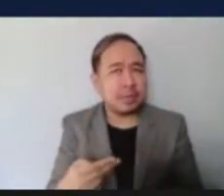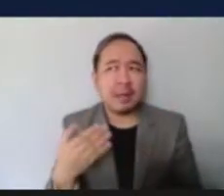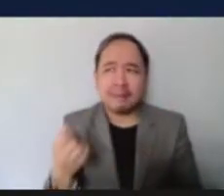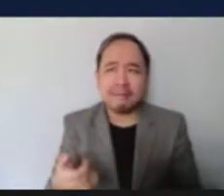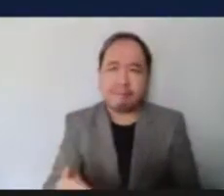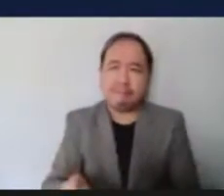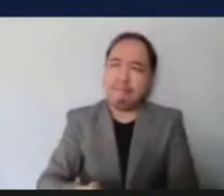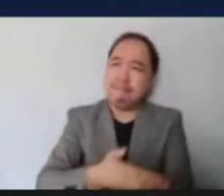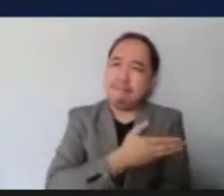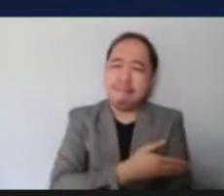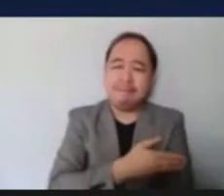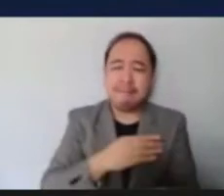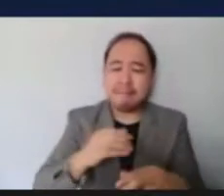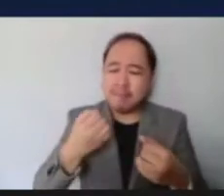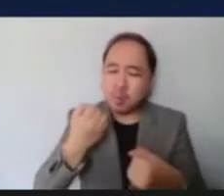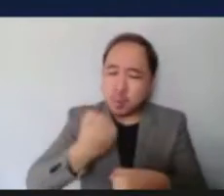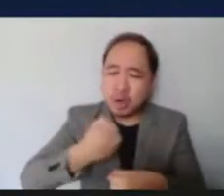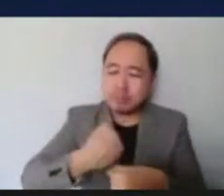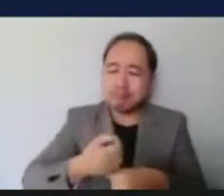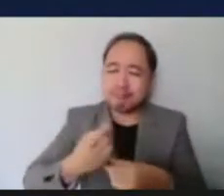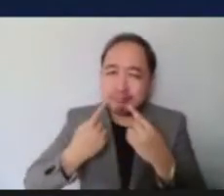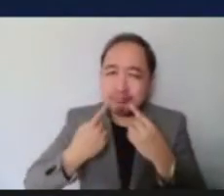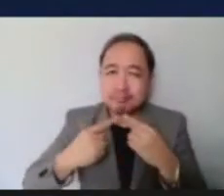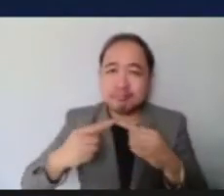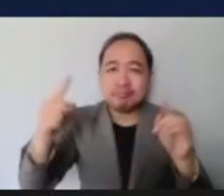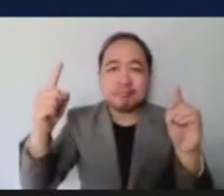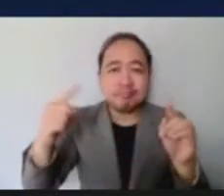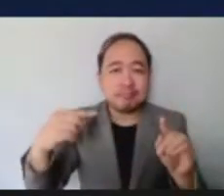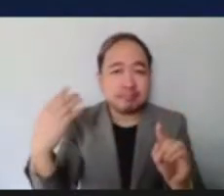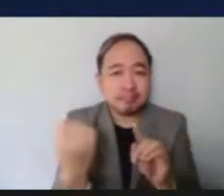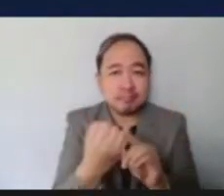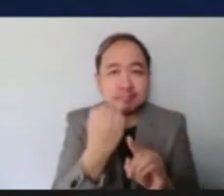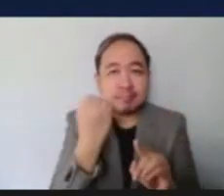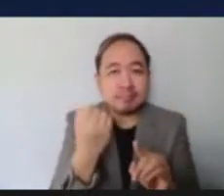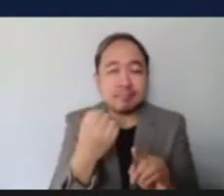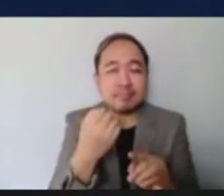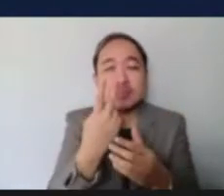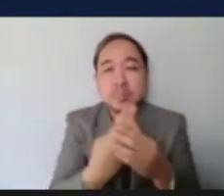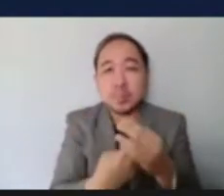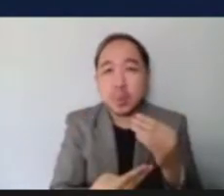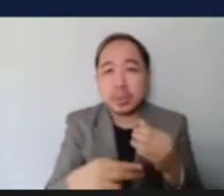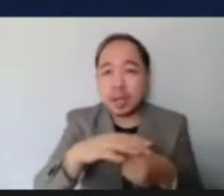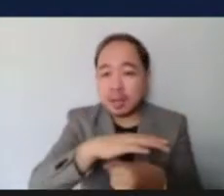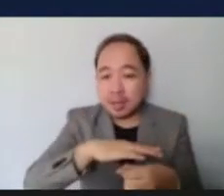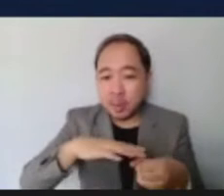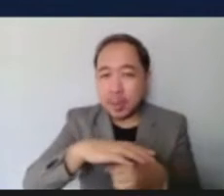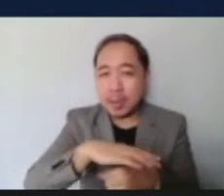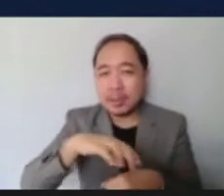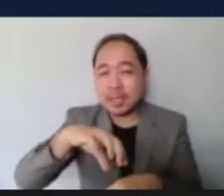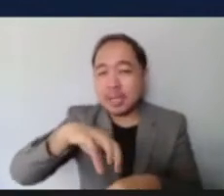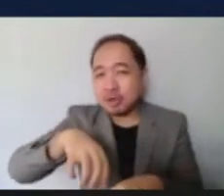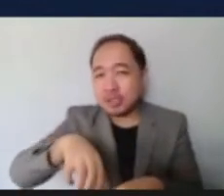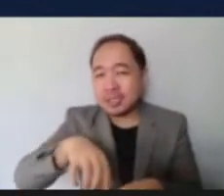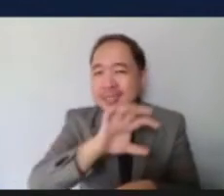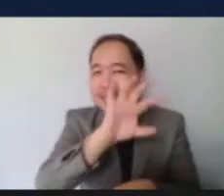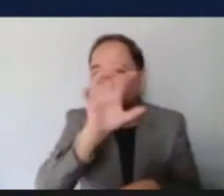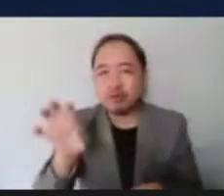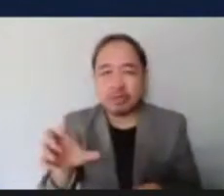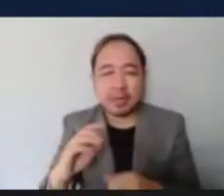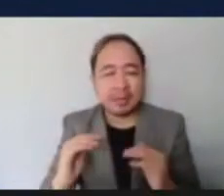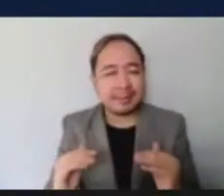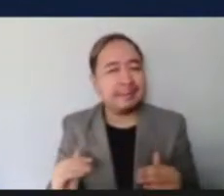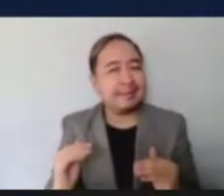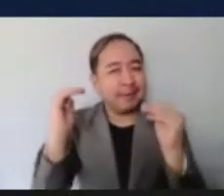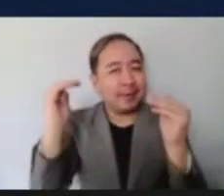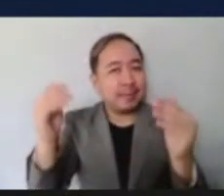progress and achievement that had saved him make up the local National and regular government Indonesia